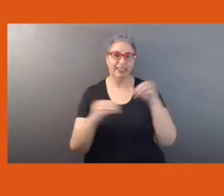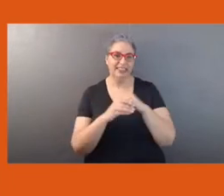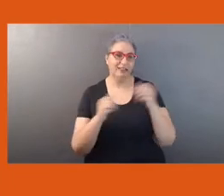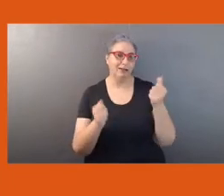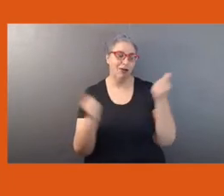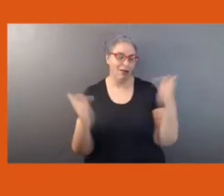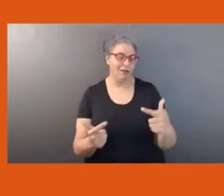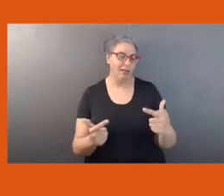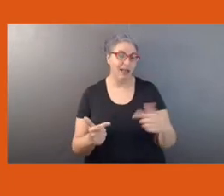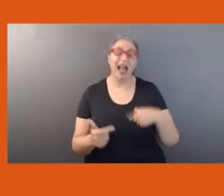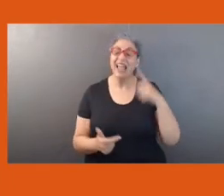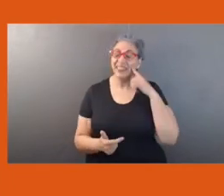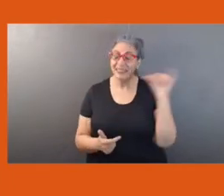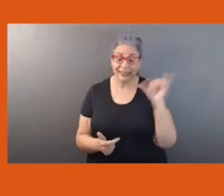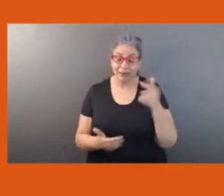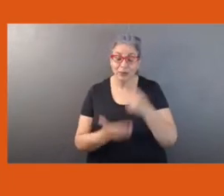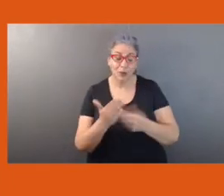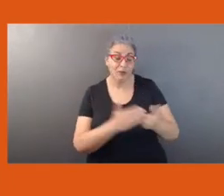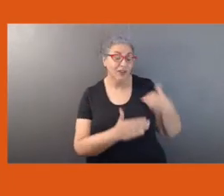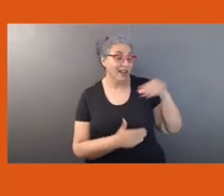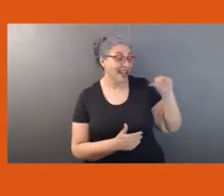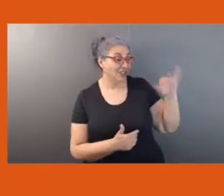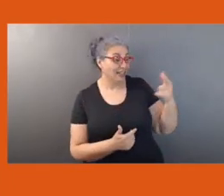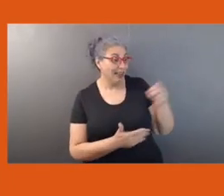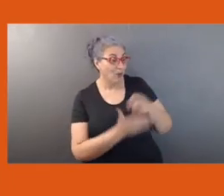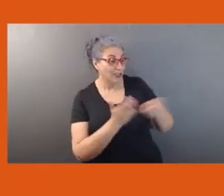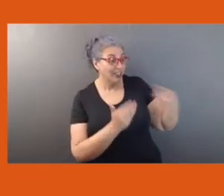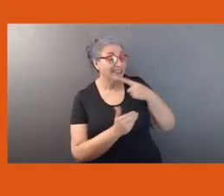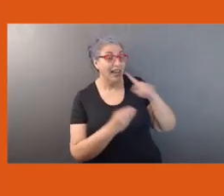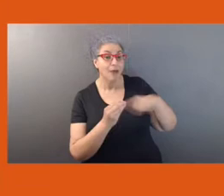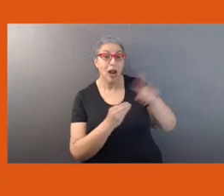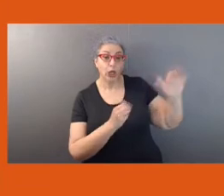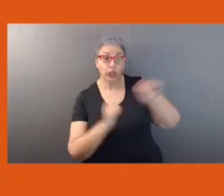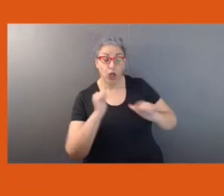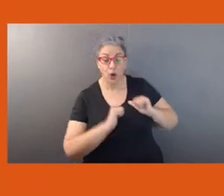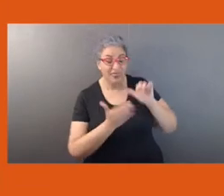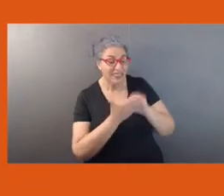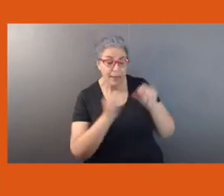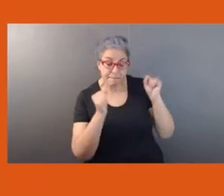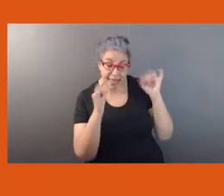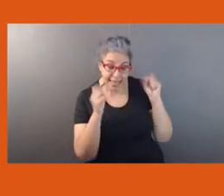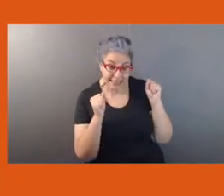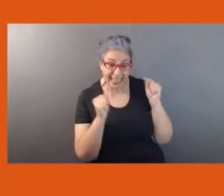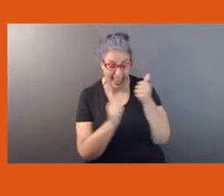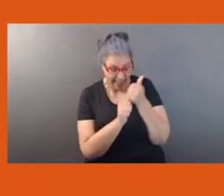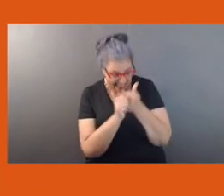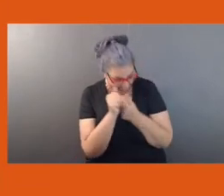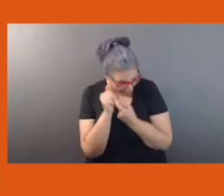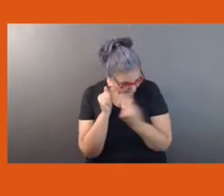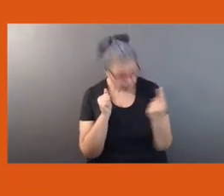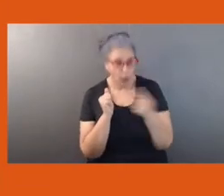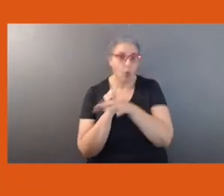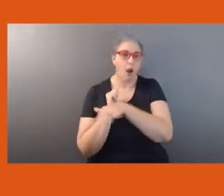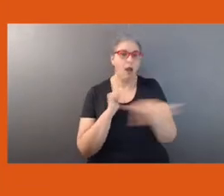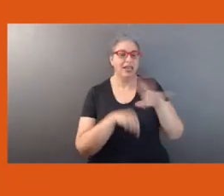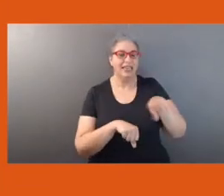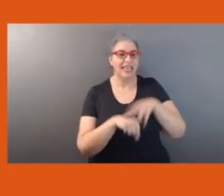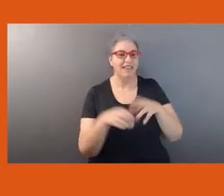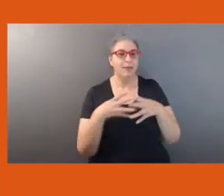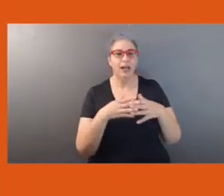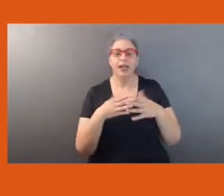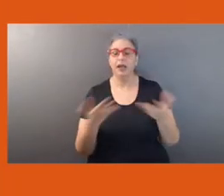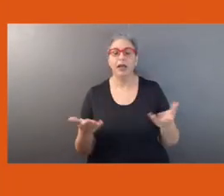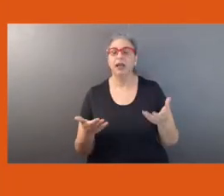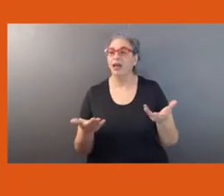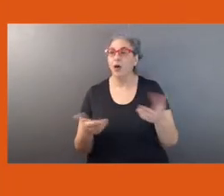I think like what Angelique was saying about her show, which is amazing, you know, that everyone was Native American. When do you